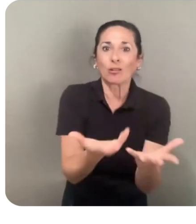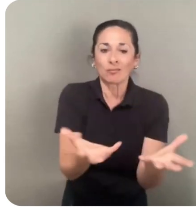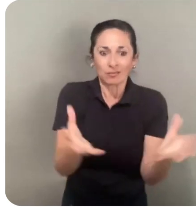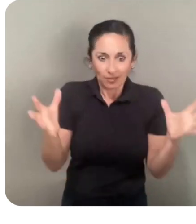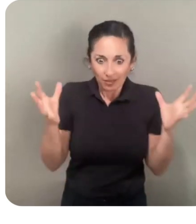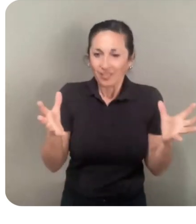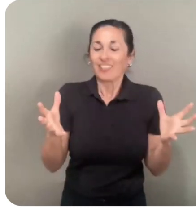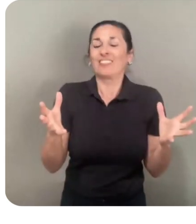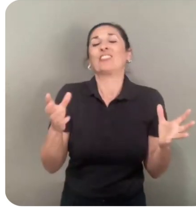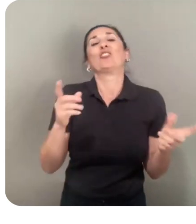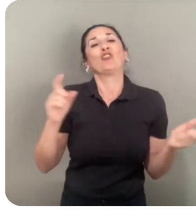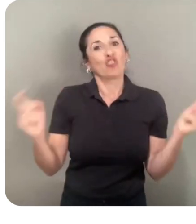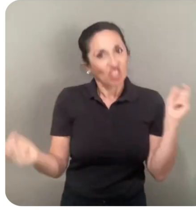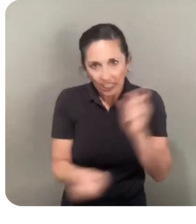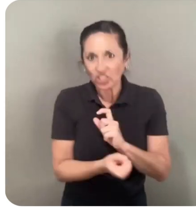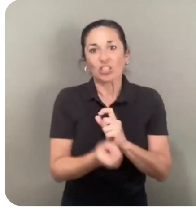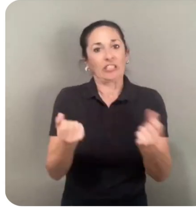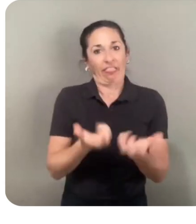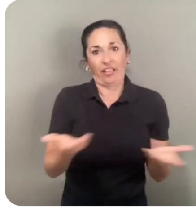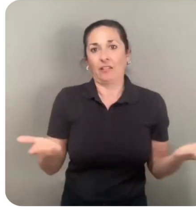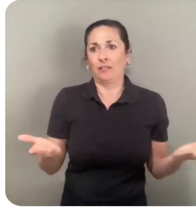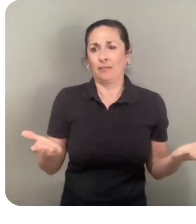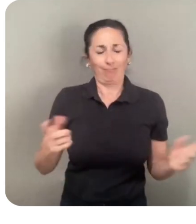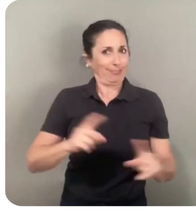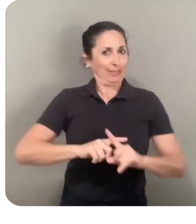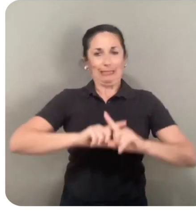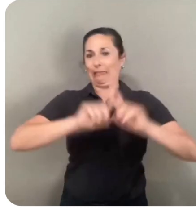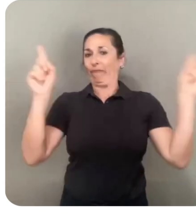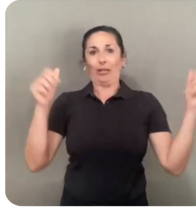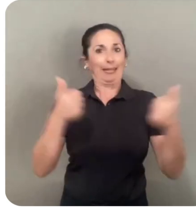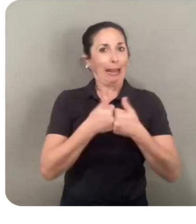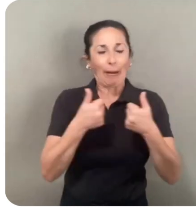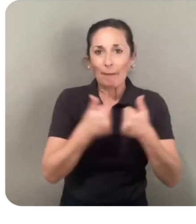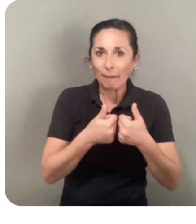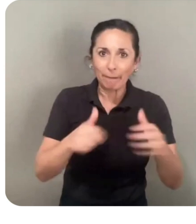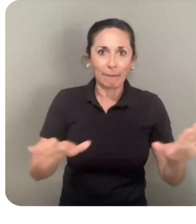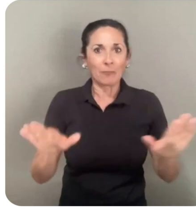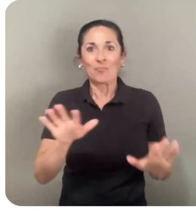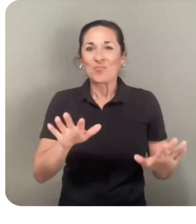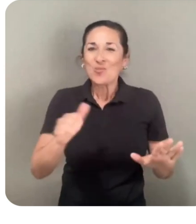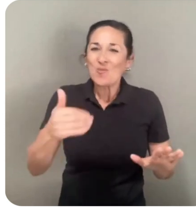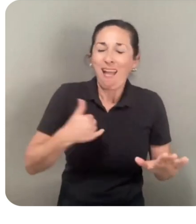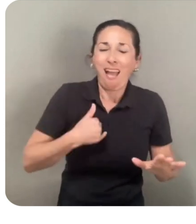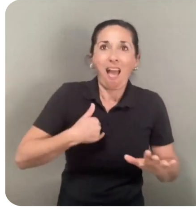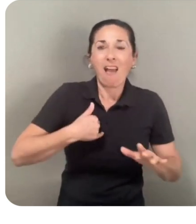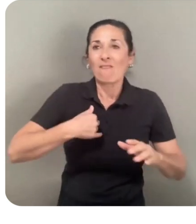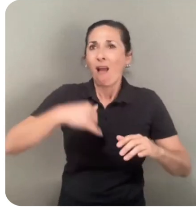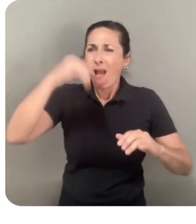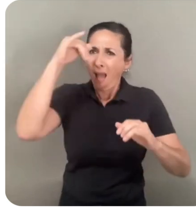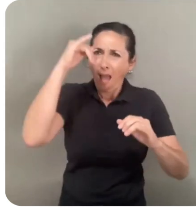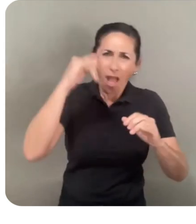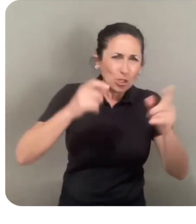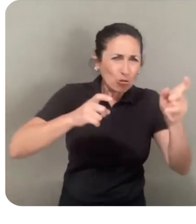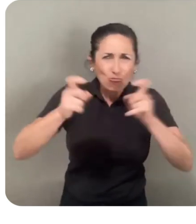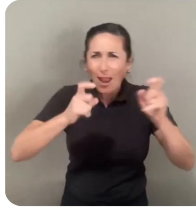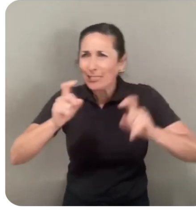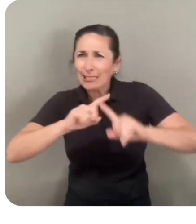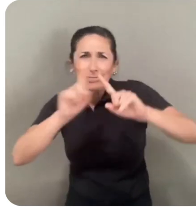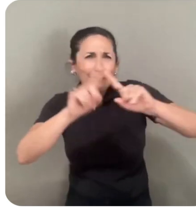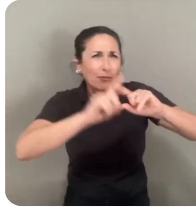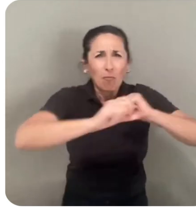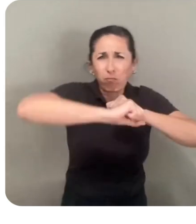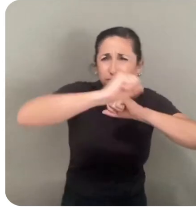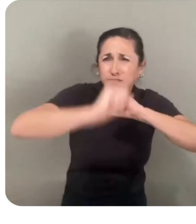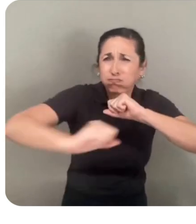changes things. It's an entirely different game. You have near infinite amount of directions you can go in